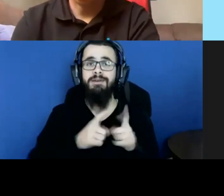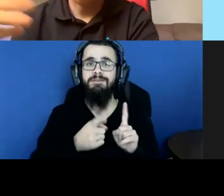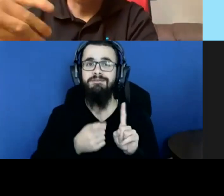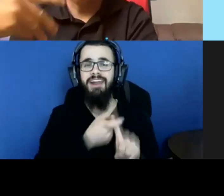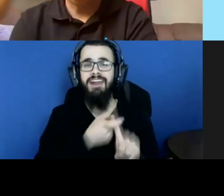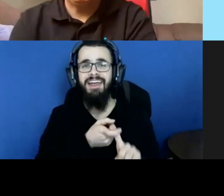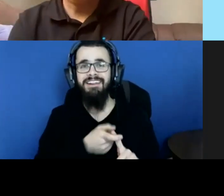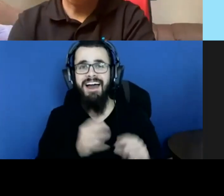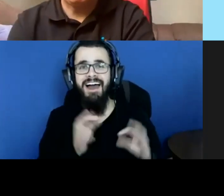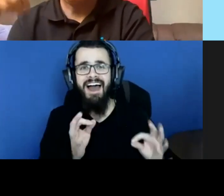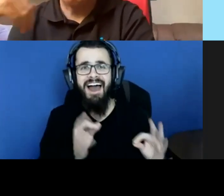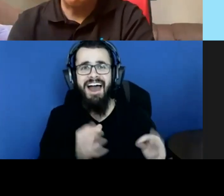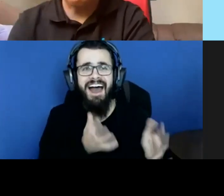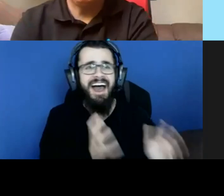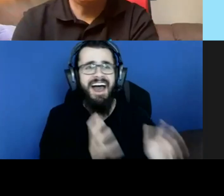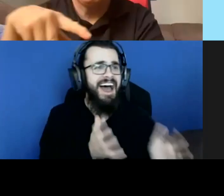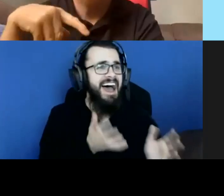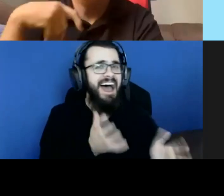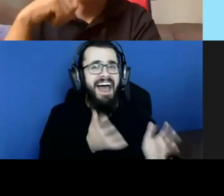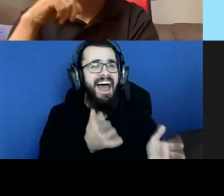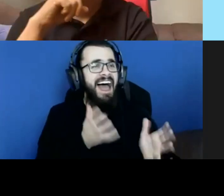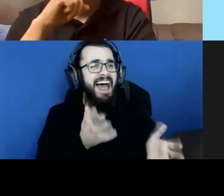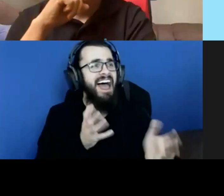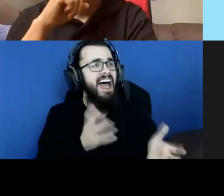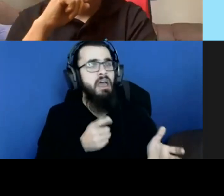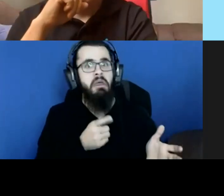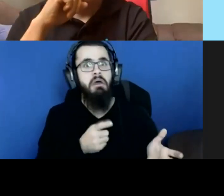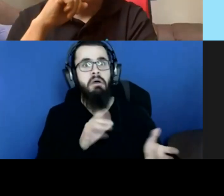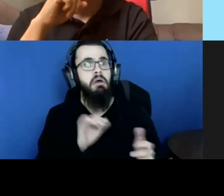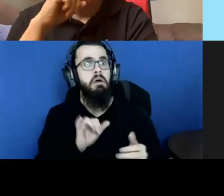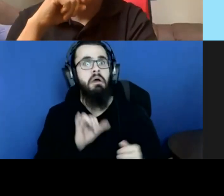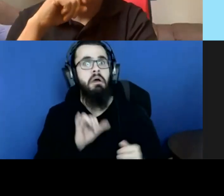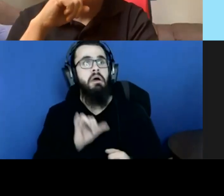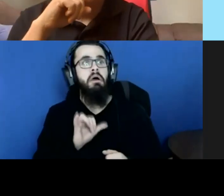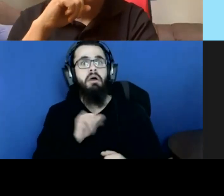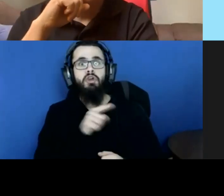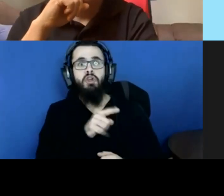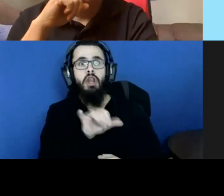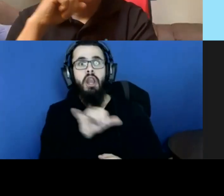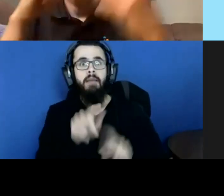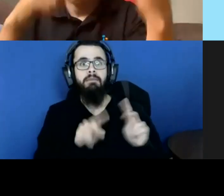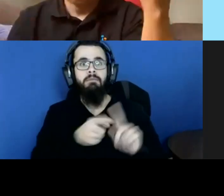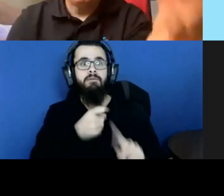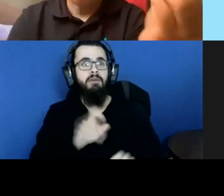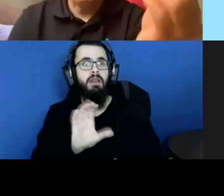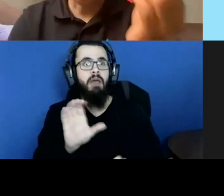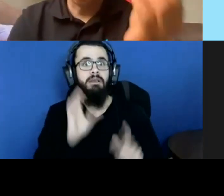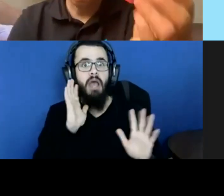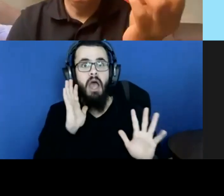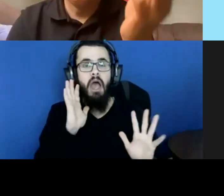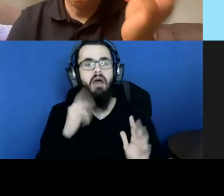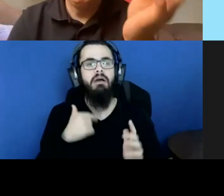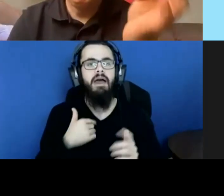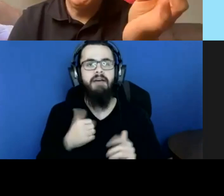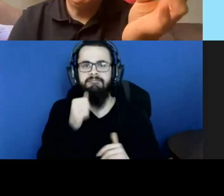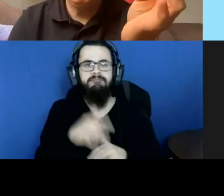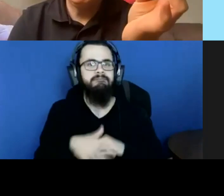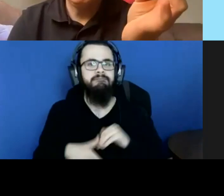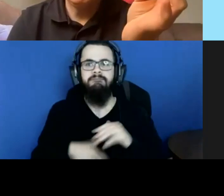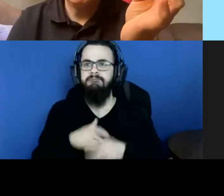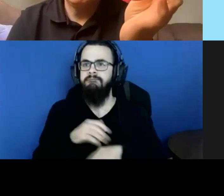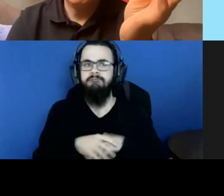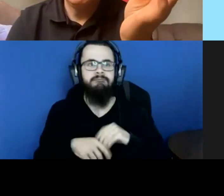friend, but turned out to be like the people in Columbus, and I was uncomfortable. All I would have to do is push